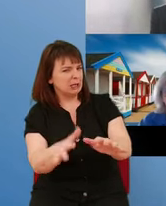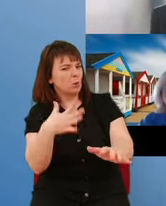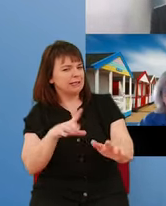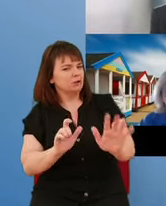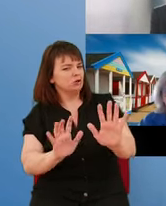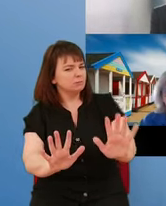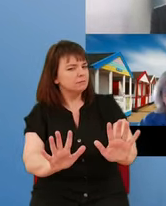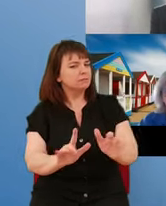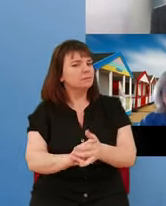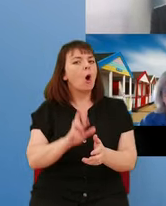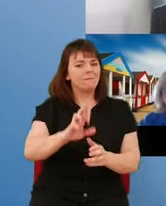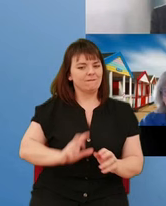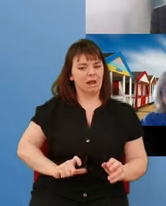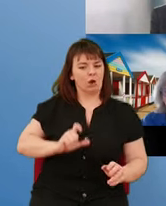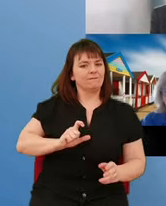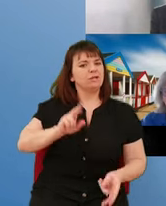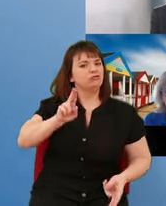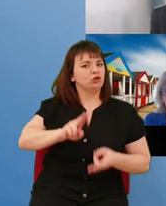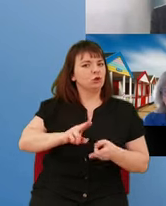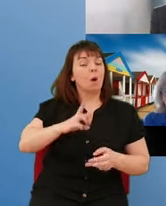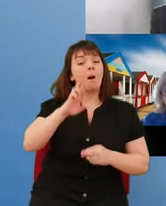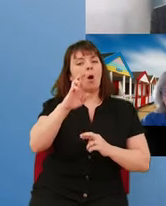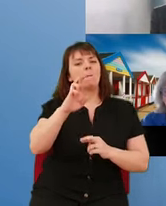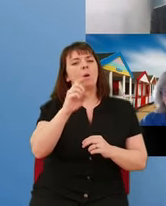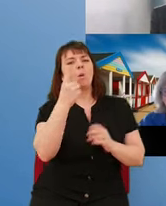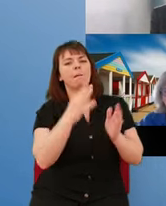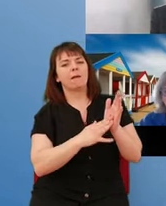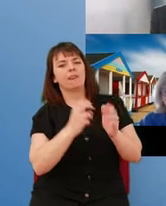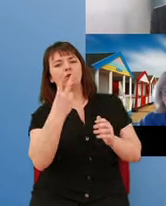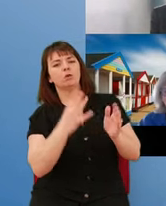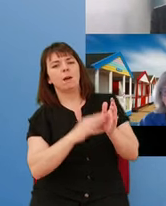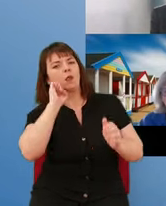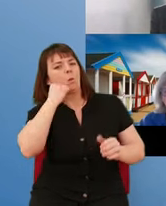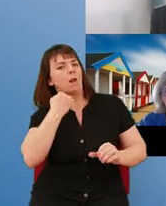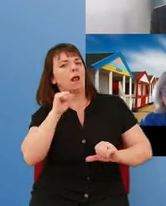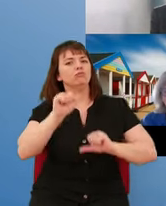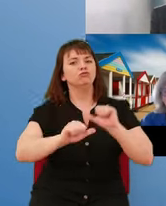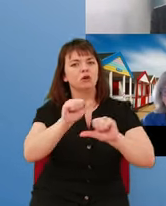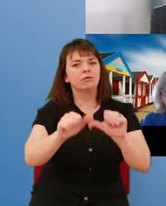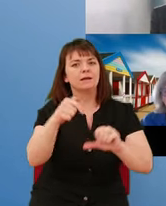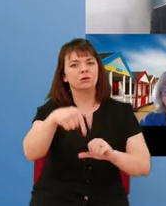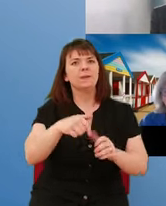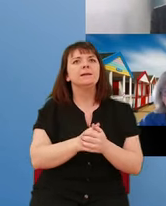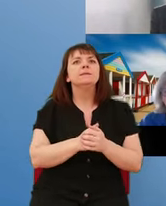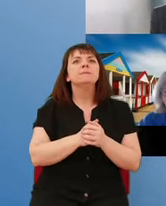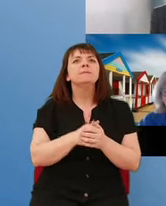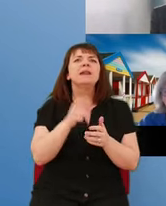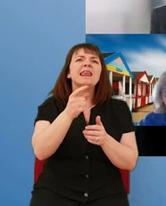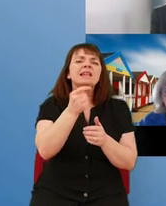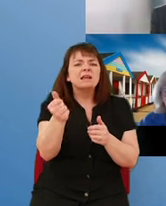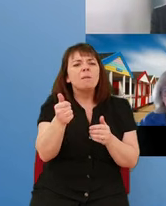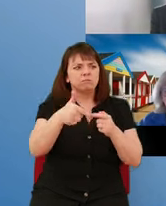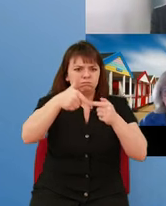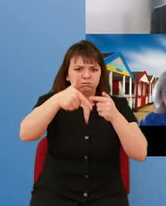quite in-depth conversations happening both in the meeting itself and outside to try and make progress.